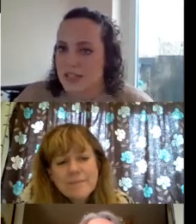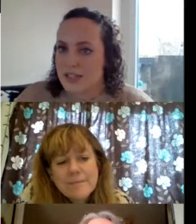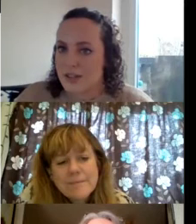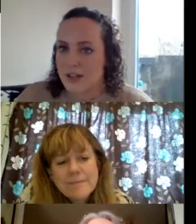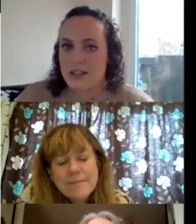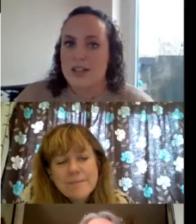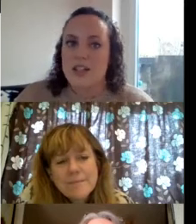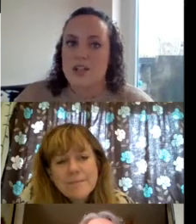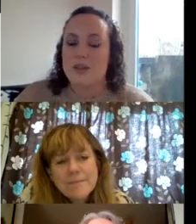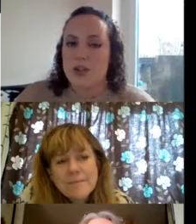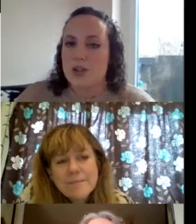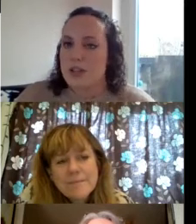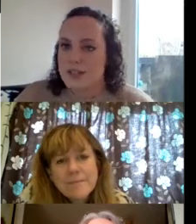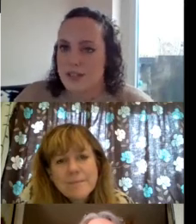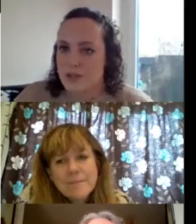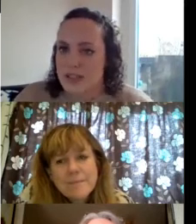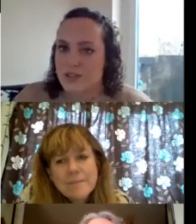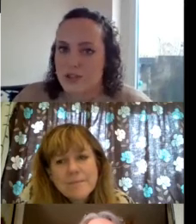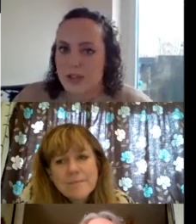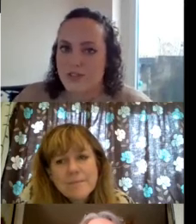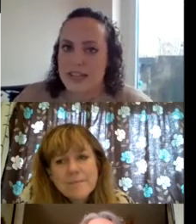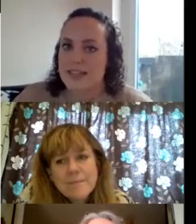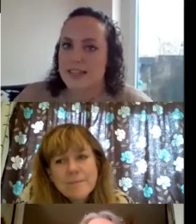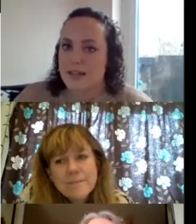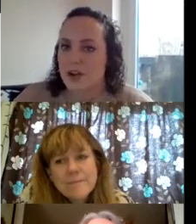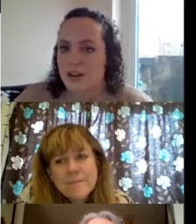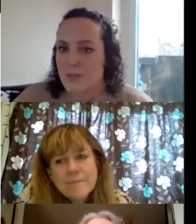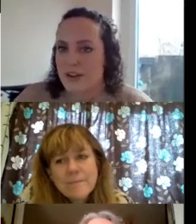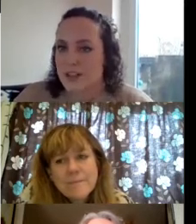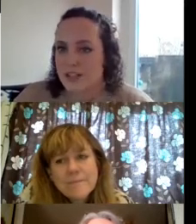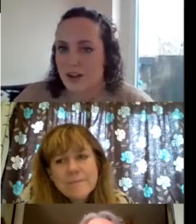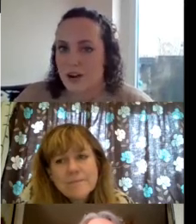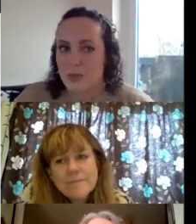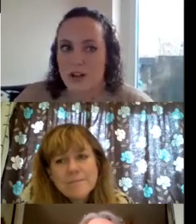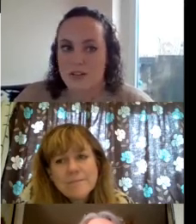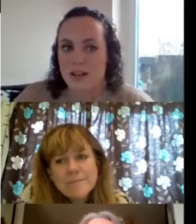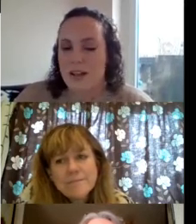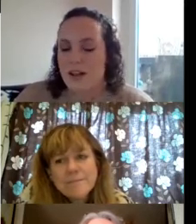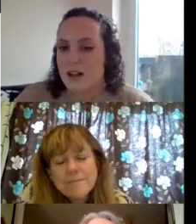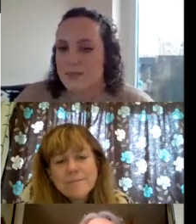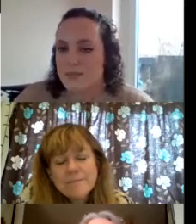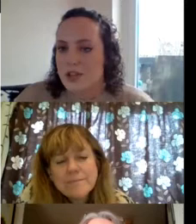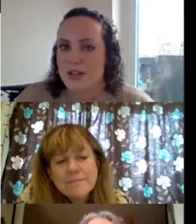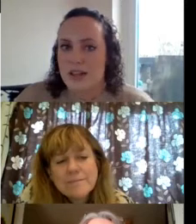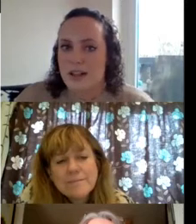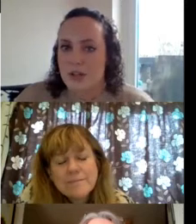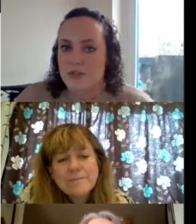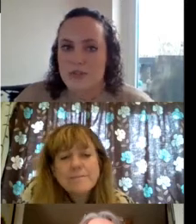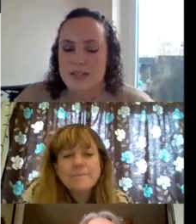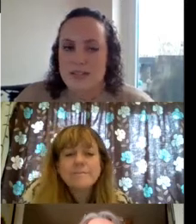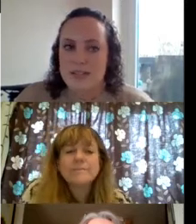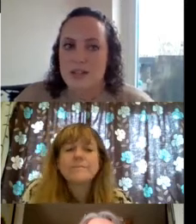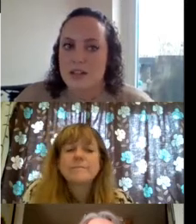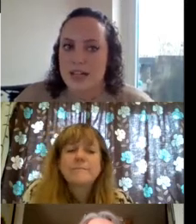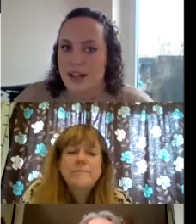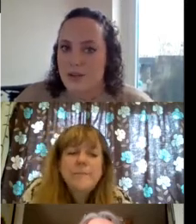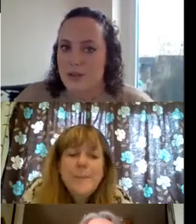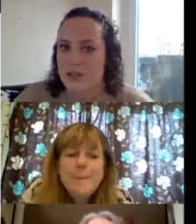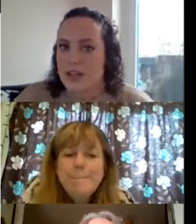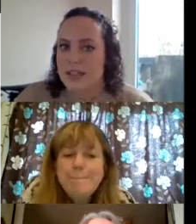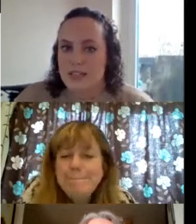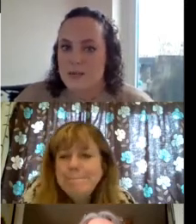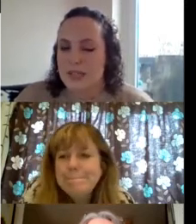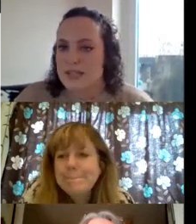outside-in's criteria. So if you consider yourself to be facing some kind of barrier to the art world, so that can be for reasons including